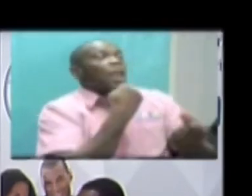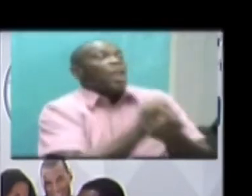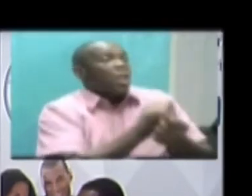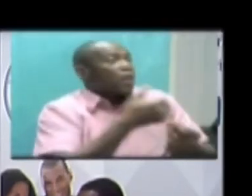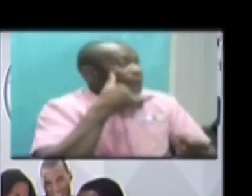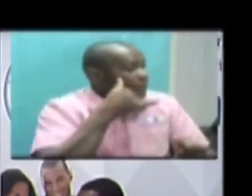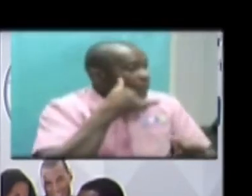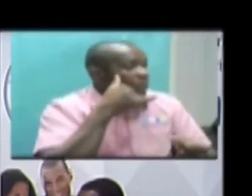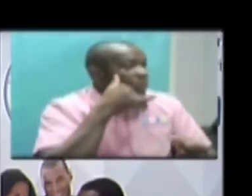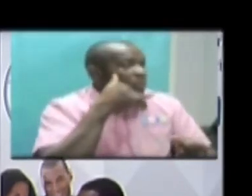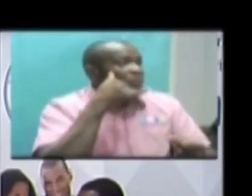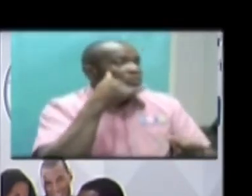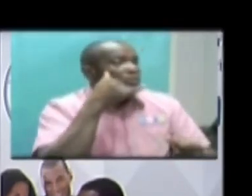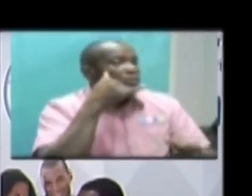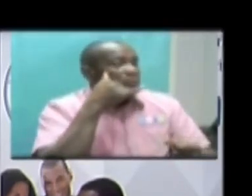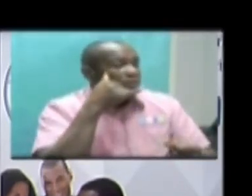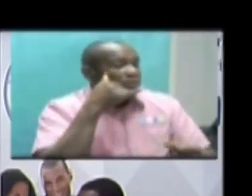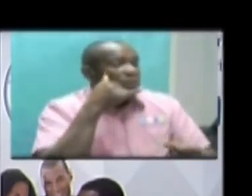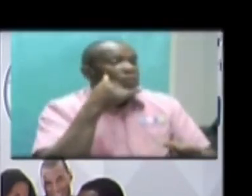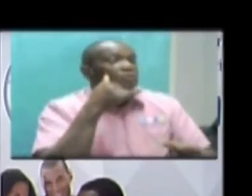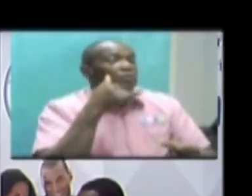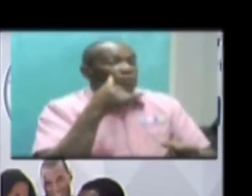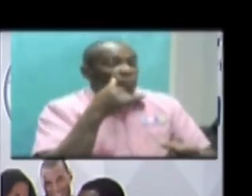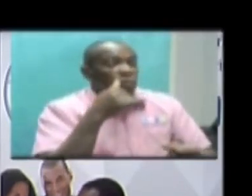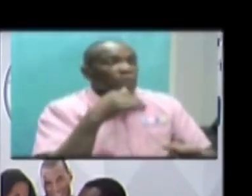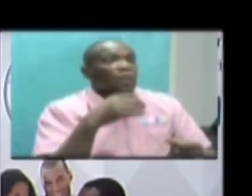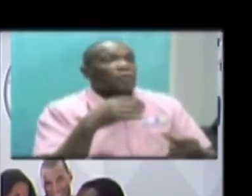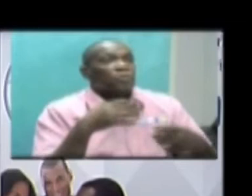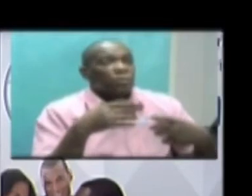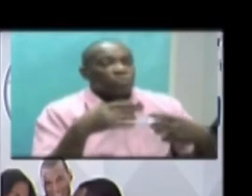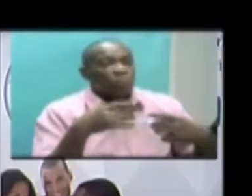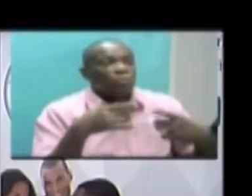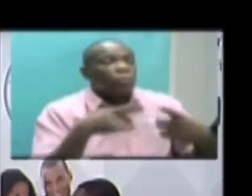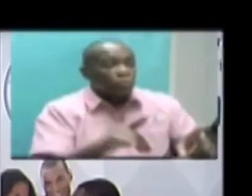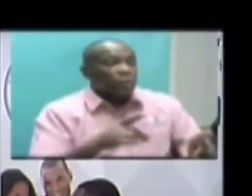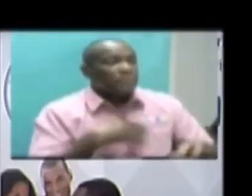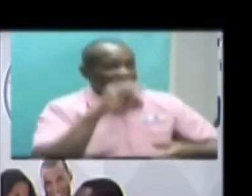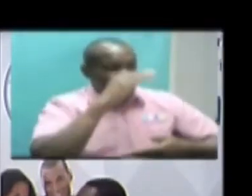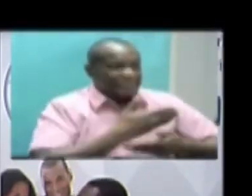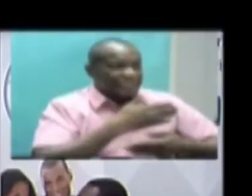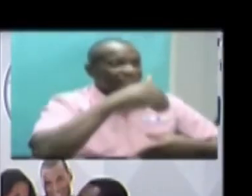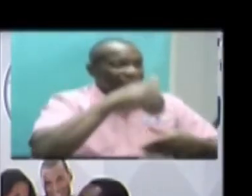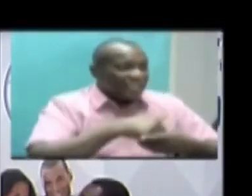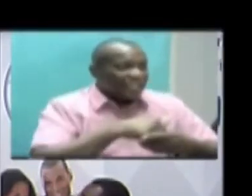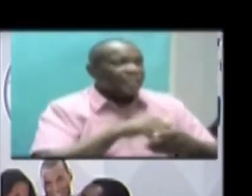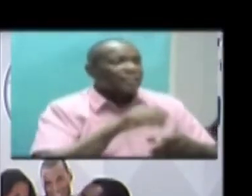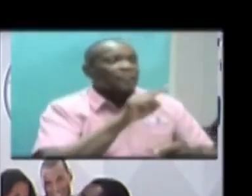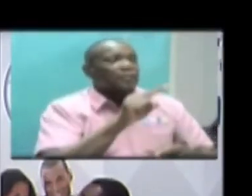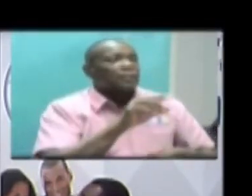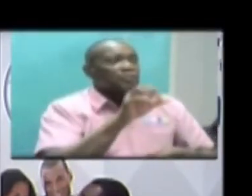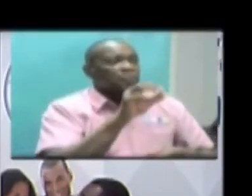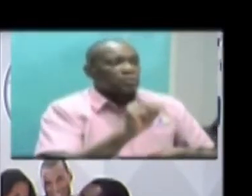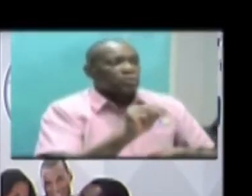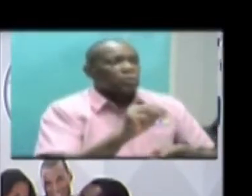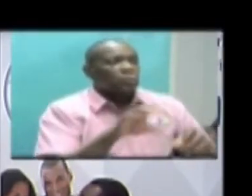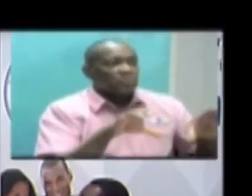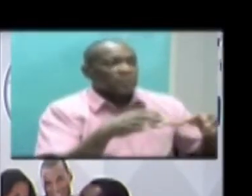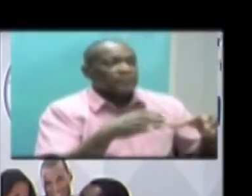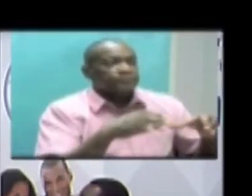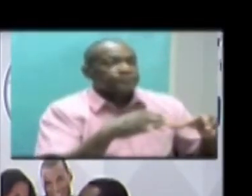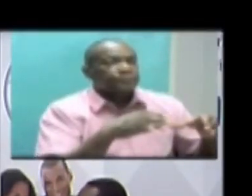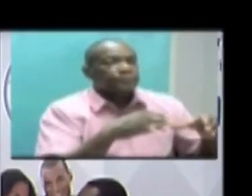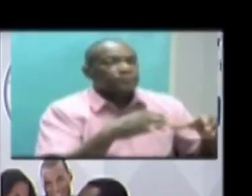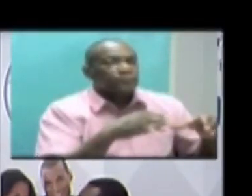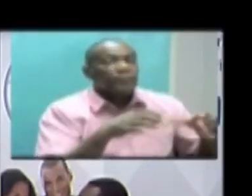address while he was in his Zoom class. The school provided a device for